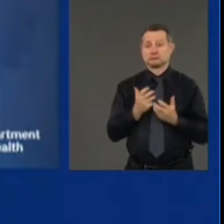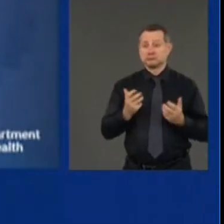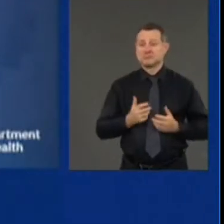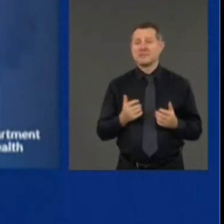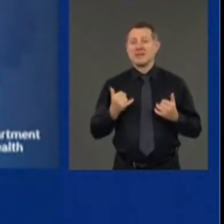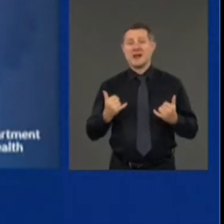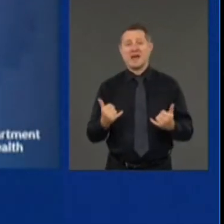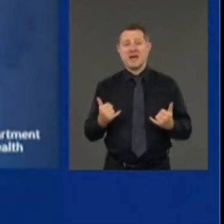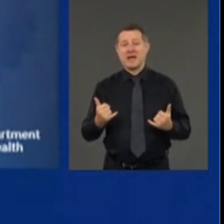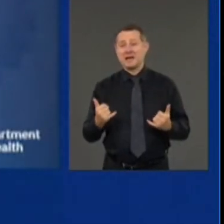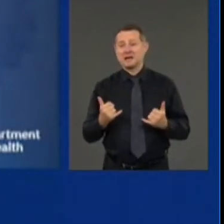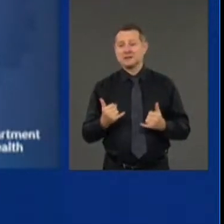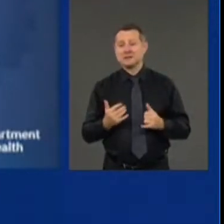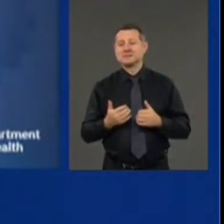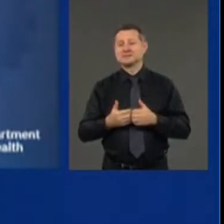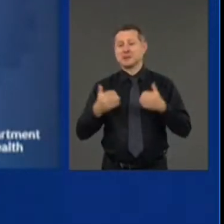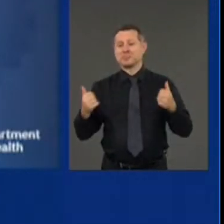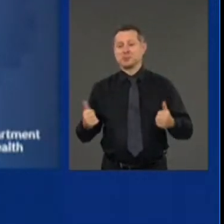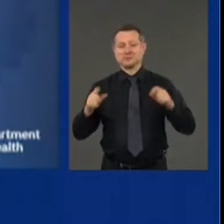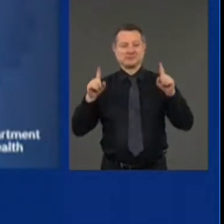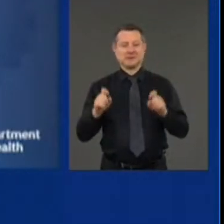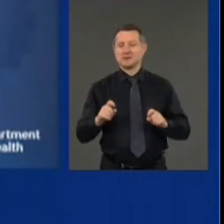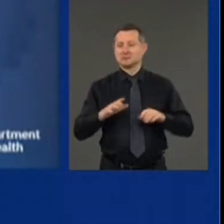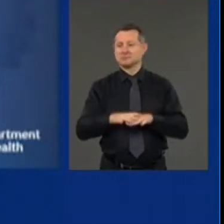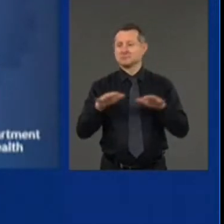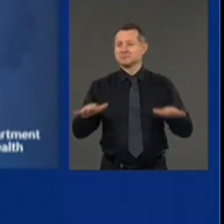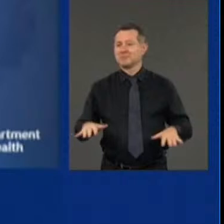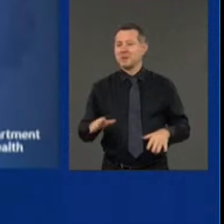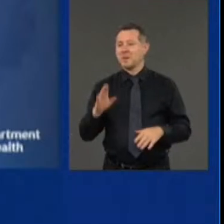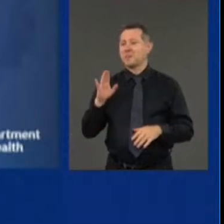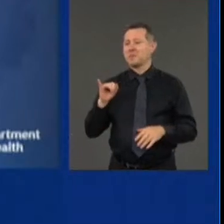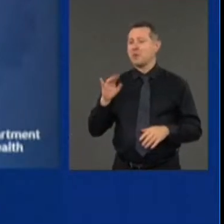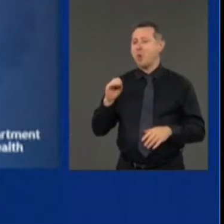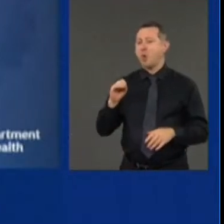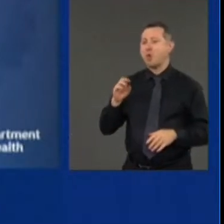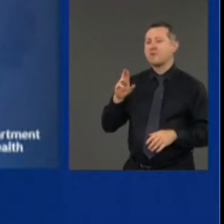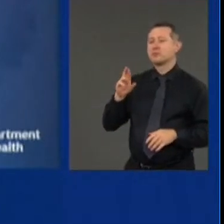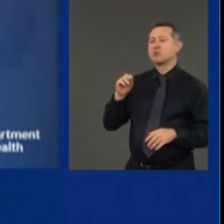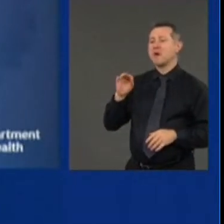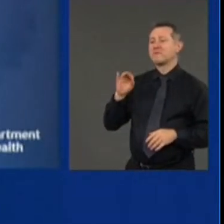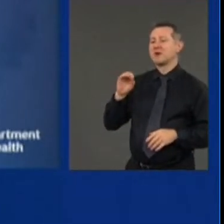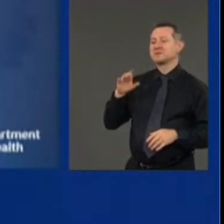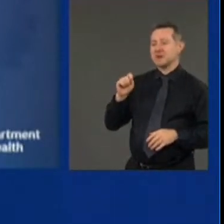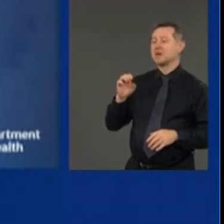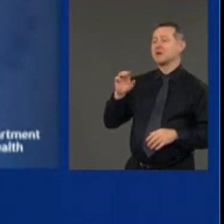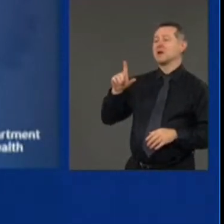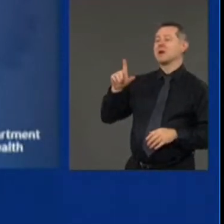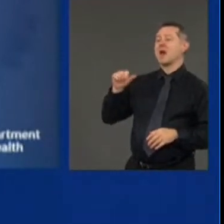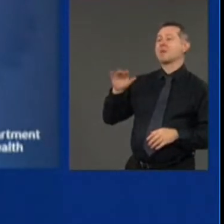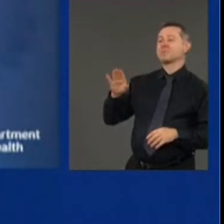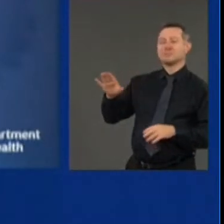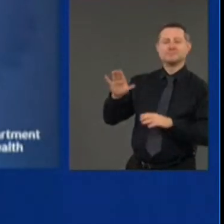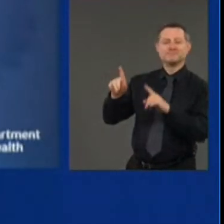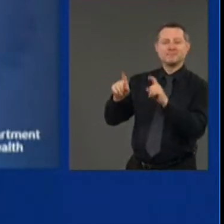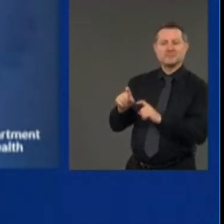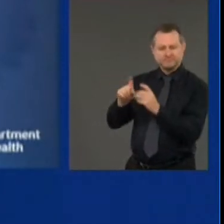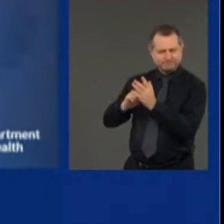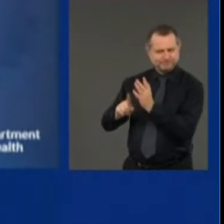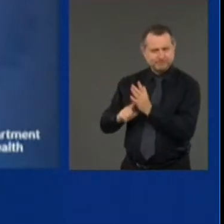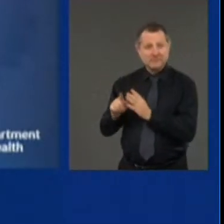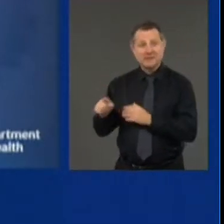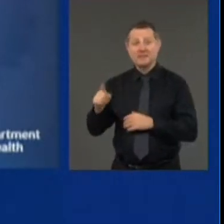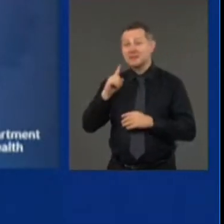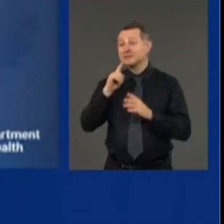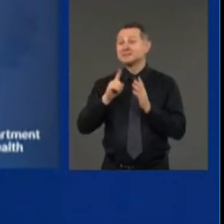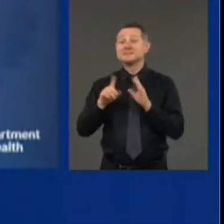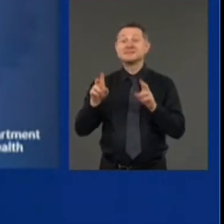antibody testing done by a bioreference lab in May showed that the 3,500 nursing home employees that they tested, they found